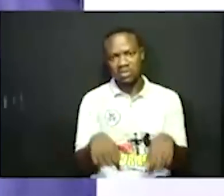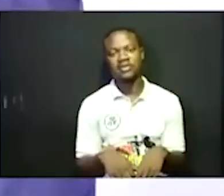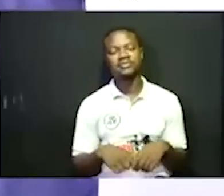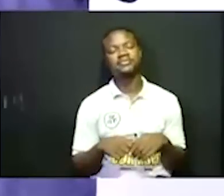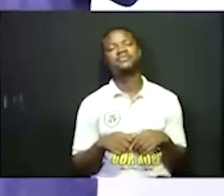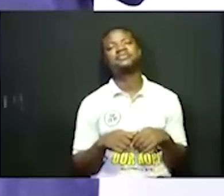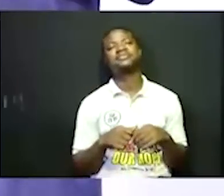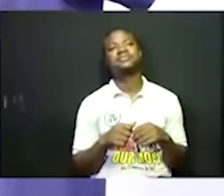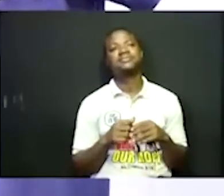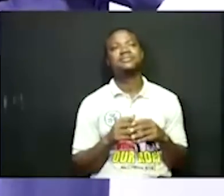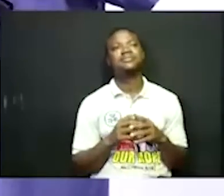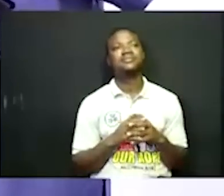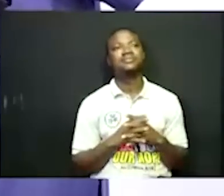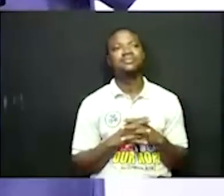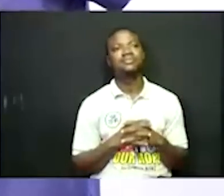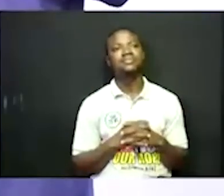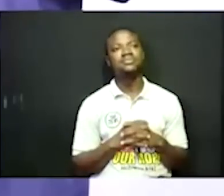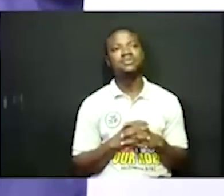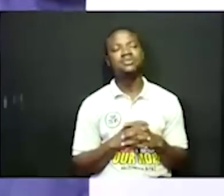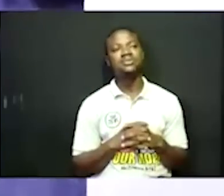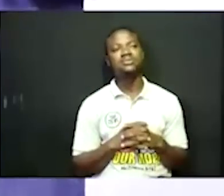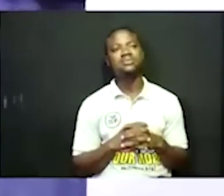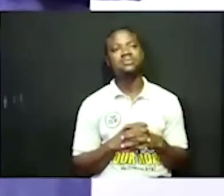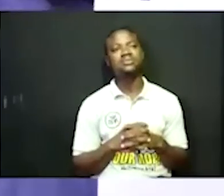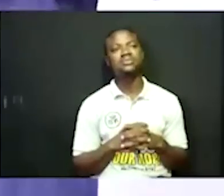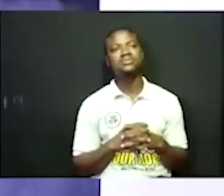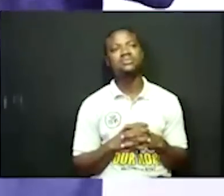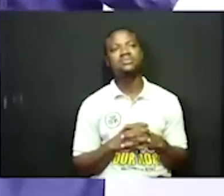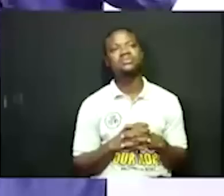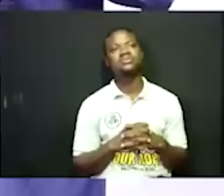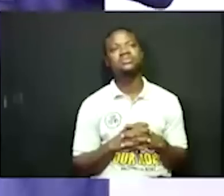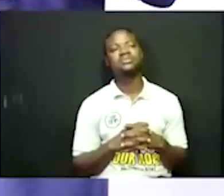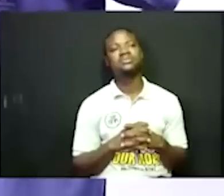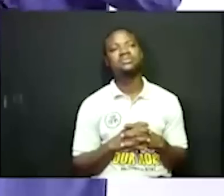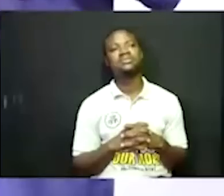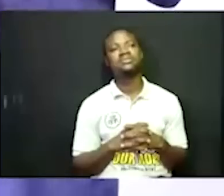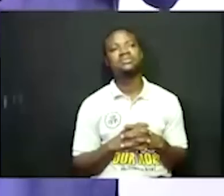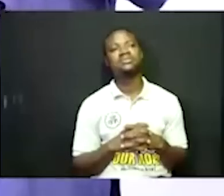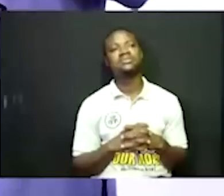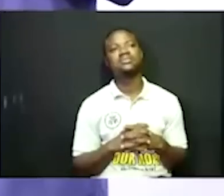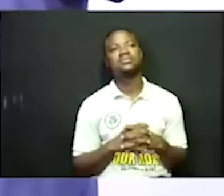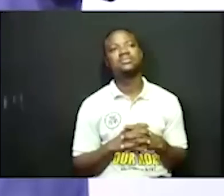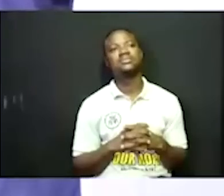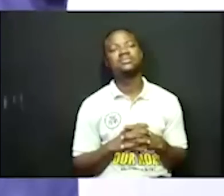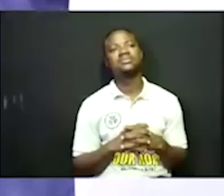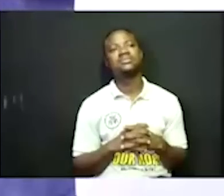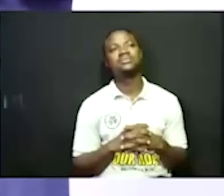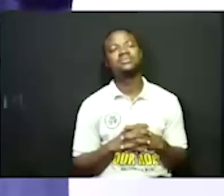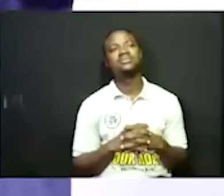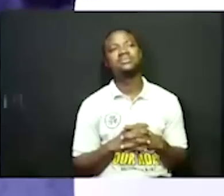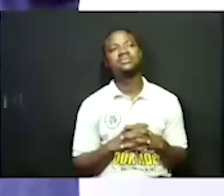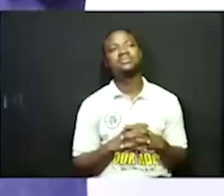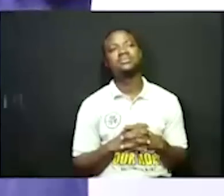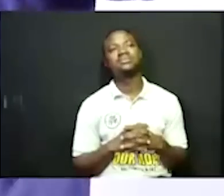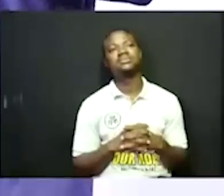waya yenfa akronfa yenfa wukru etu akese na wombotane se wokwa kodi obi ewu emim ana wokwa sey ade na meka